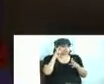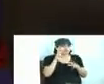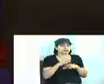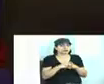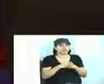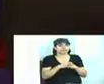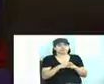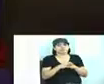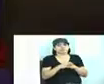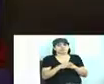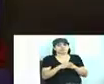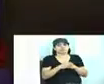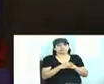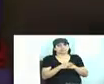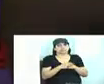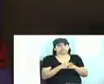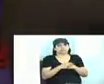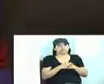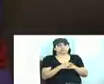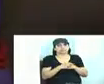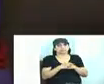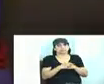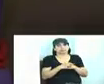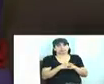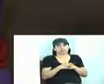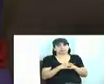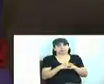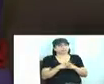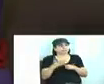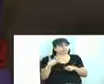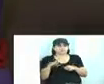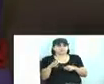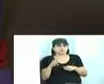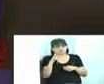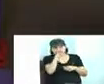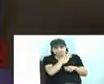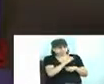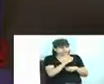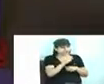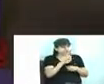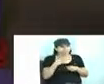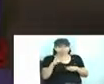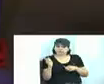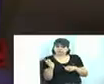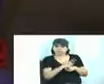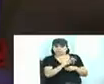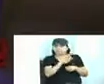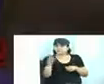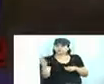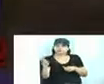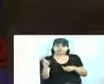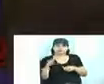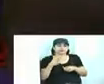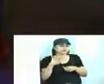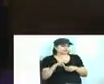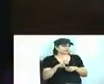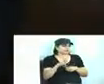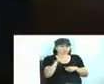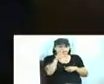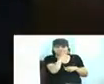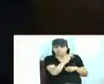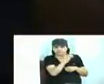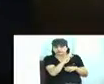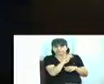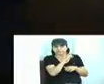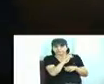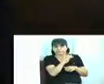a person, every one of us said, pretty much, I didn't want to miss. I didn't want to go left. I didn't want to go right. I just didn't want to miss. And we